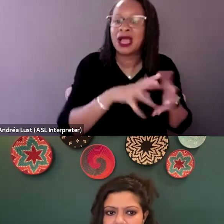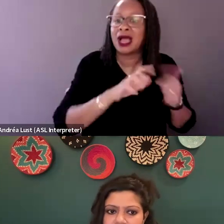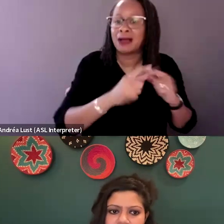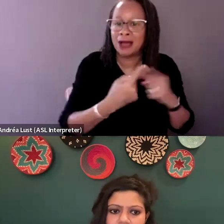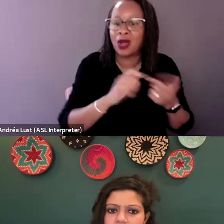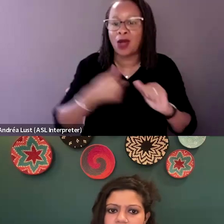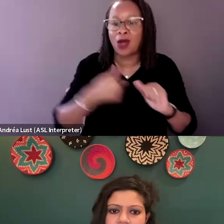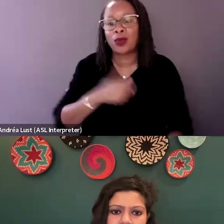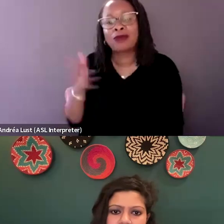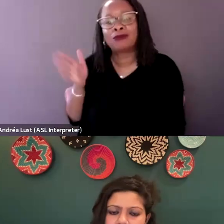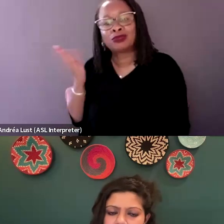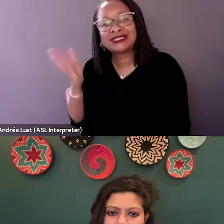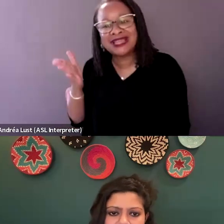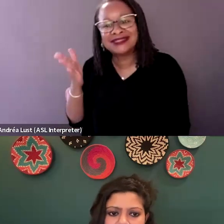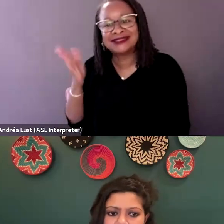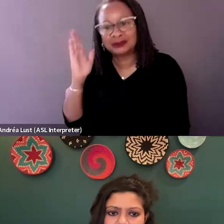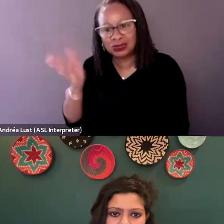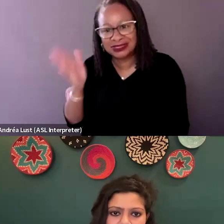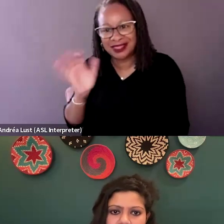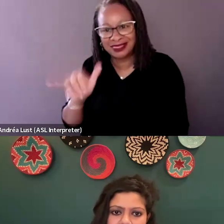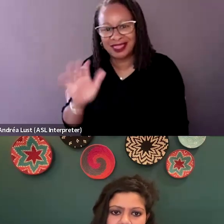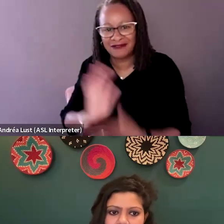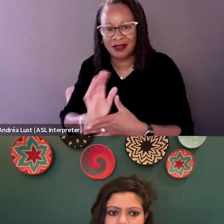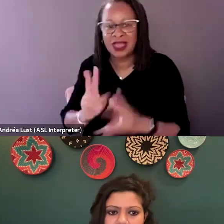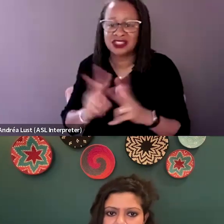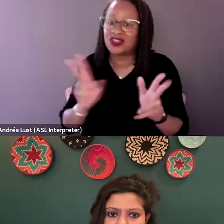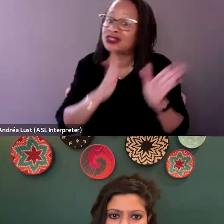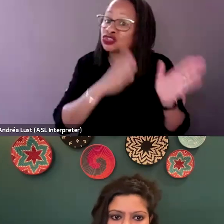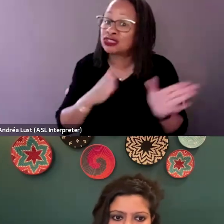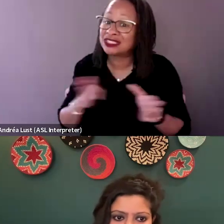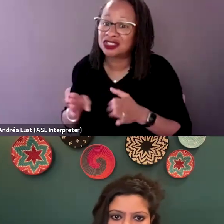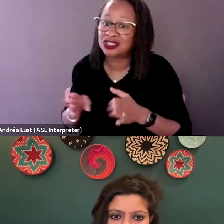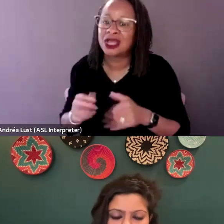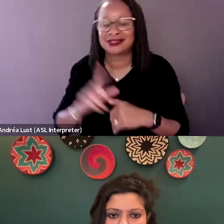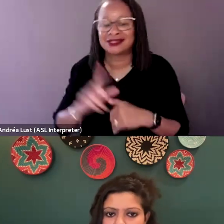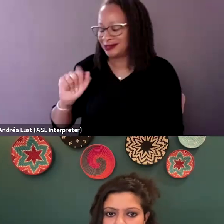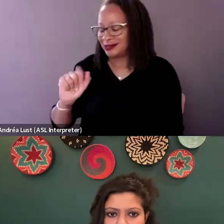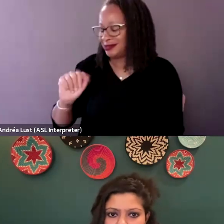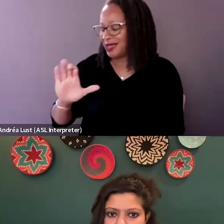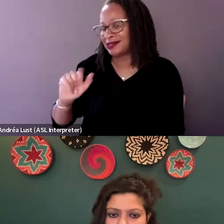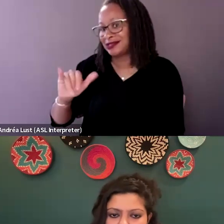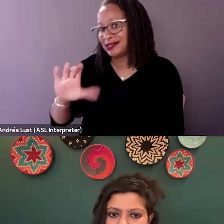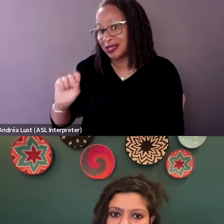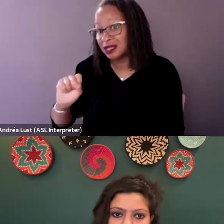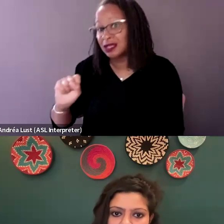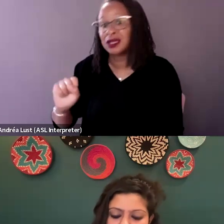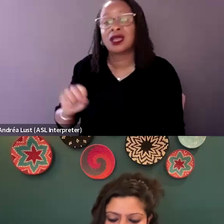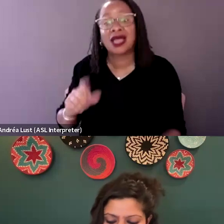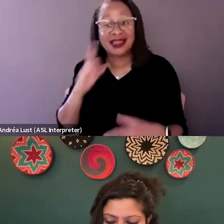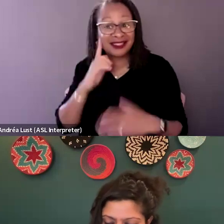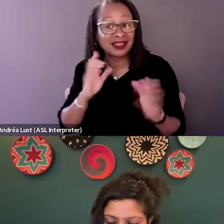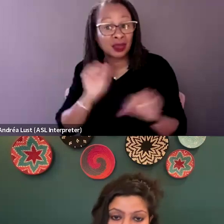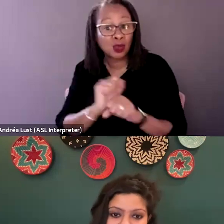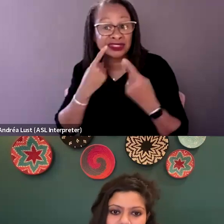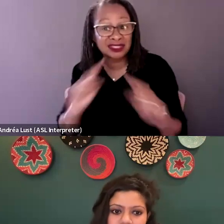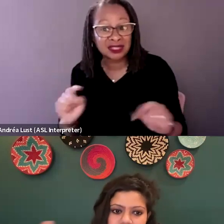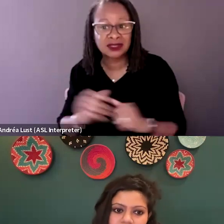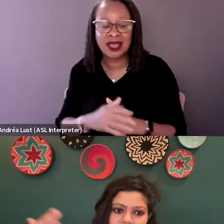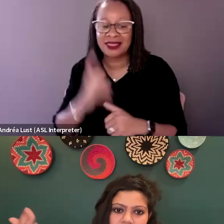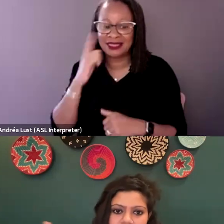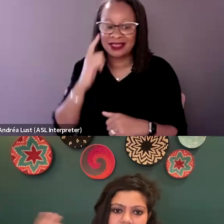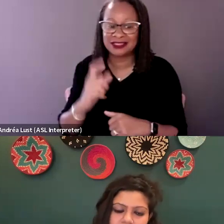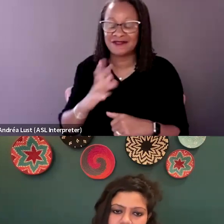factors. But now having experienced it, I'm not sure that I have, I mean, I have that kind of naivety, which